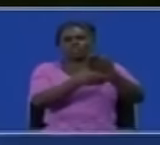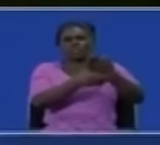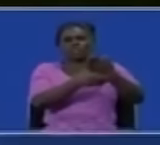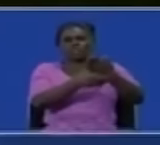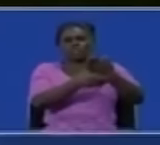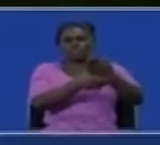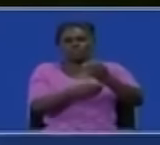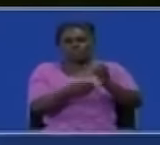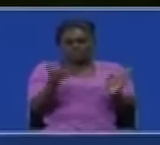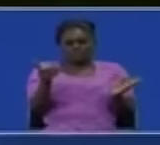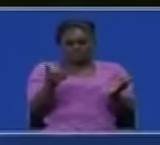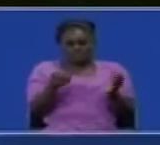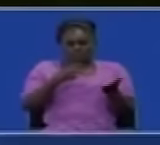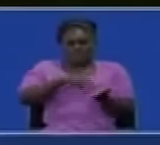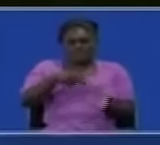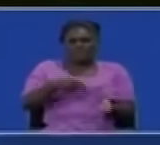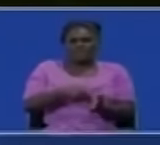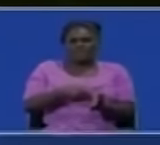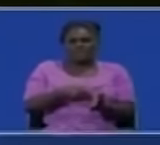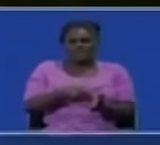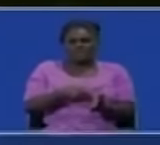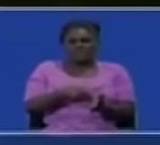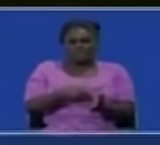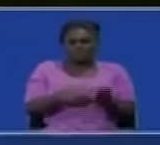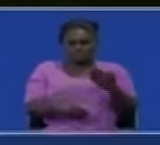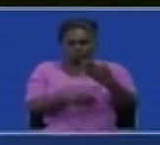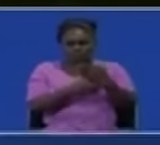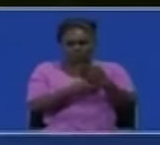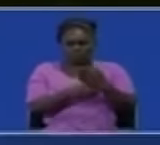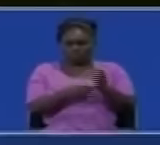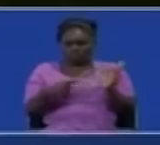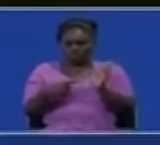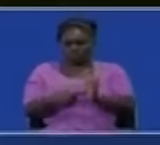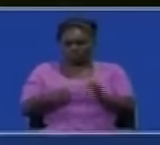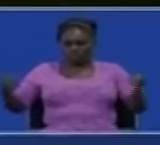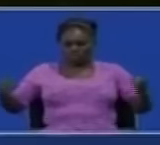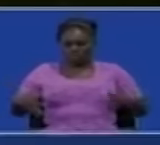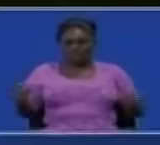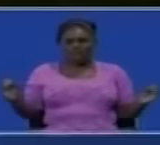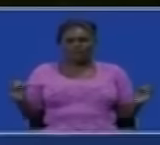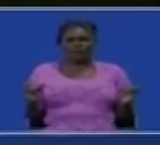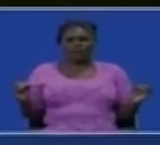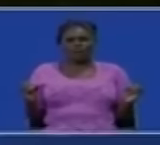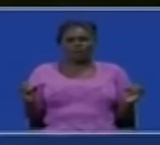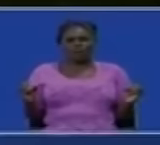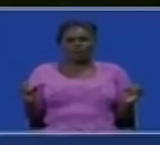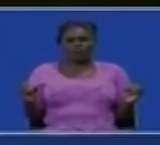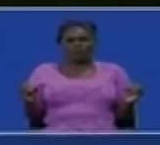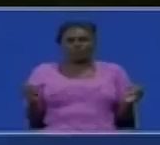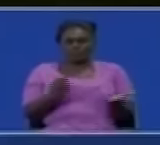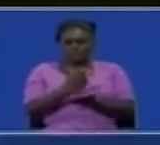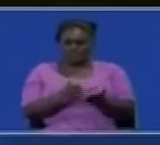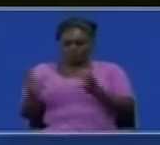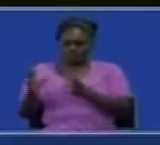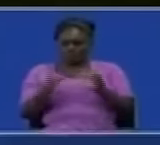the definition of complementary therefore has to didn't come out very clearly, and it looked like some